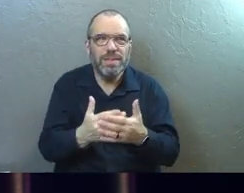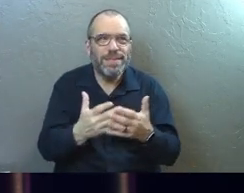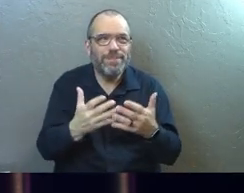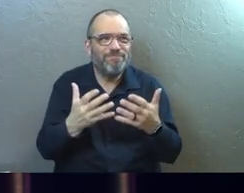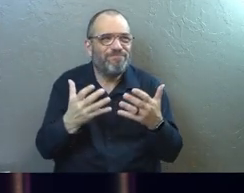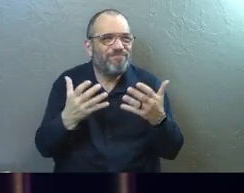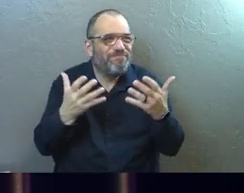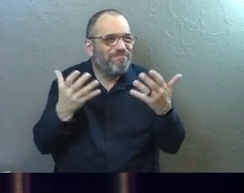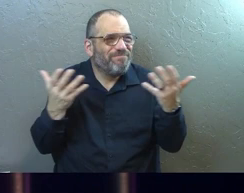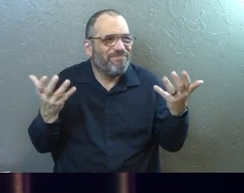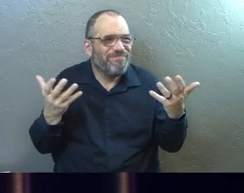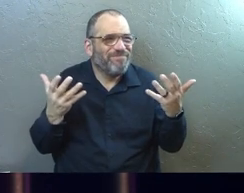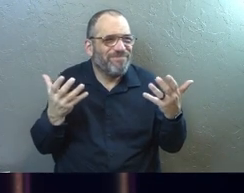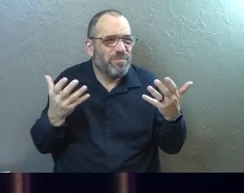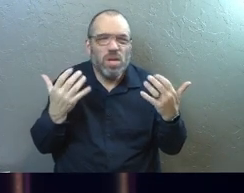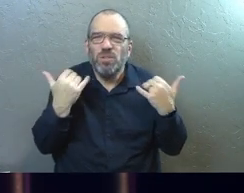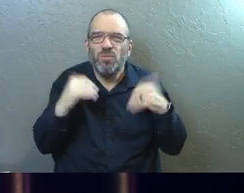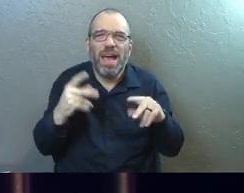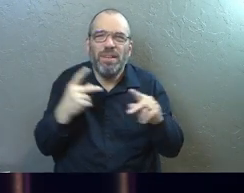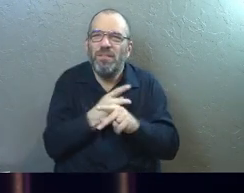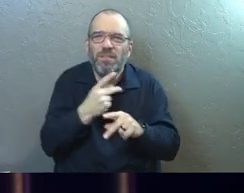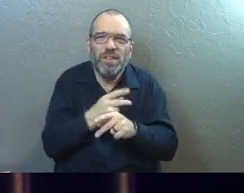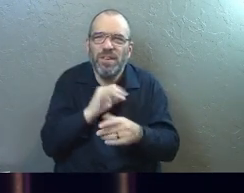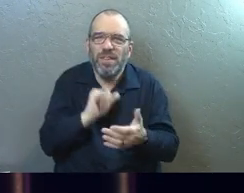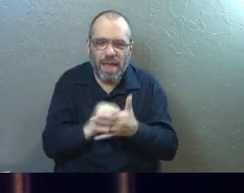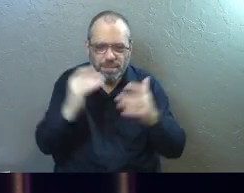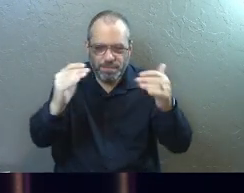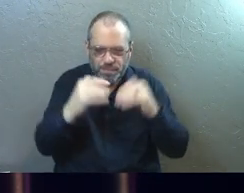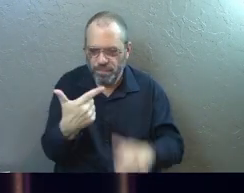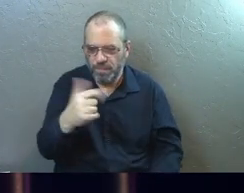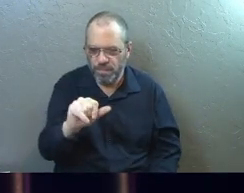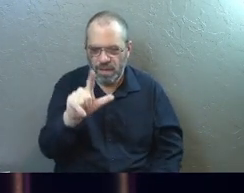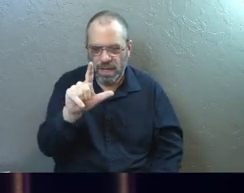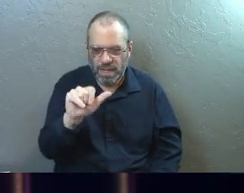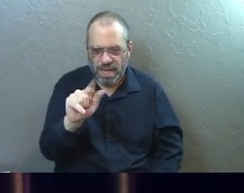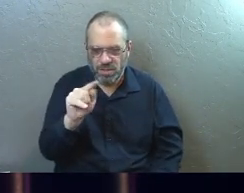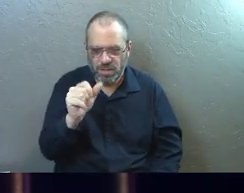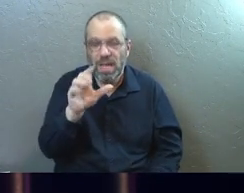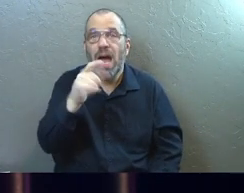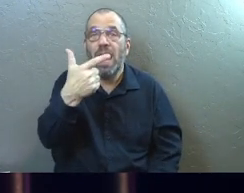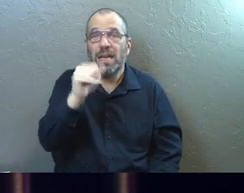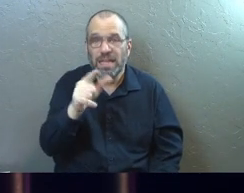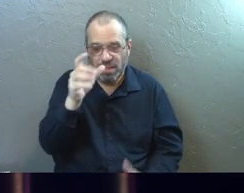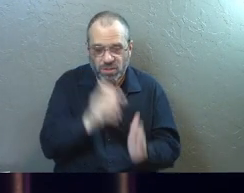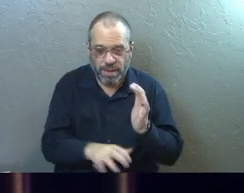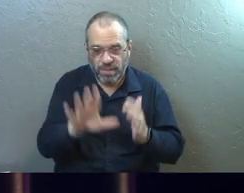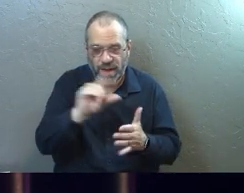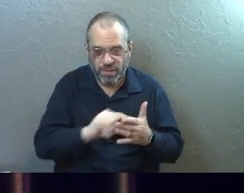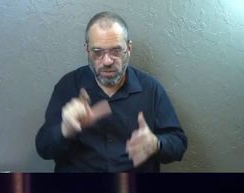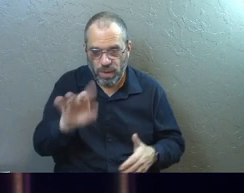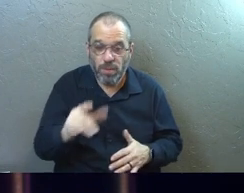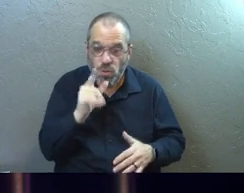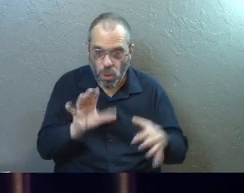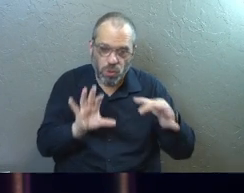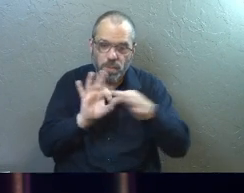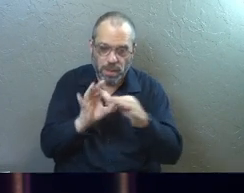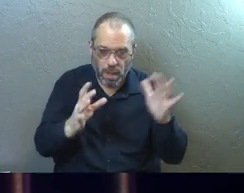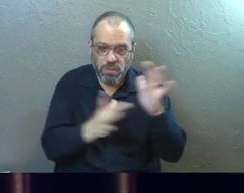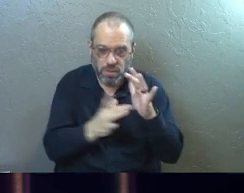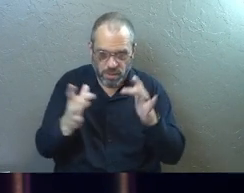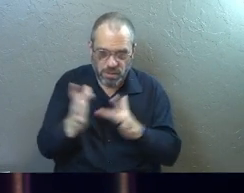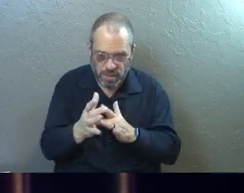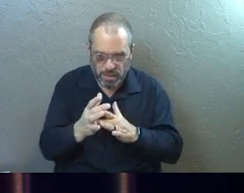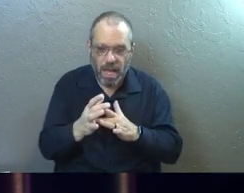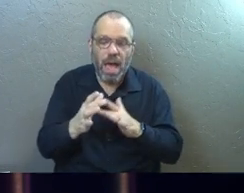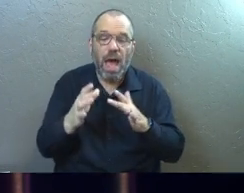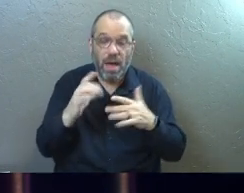It's something to wrap your head around. The next one, Galatians 5:24. those who belong to Christ Jesus have nailed the